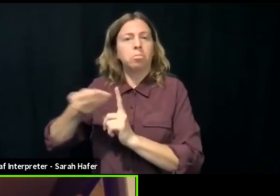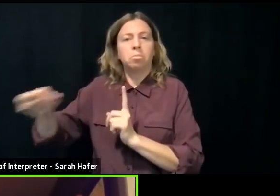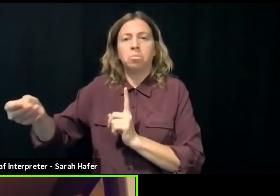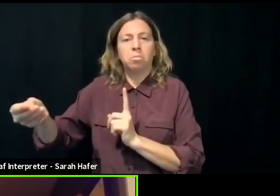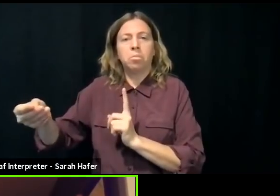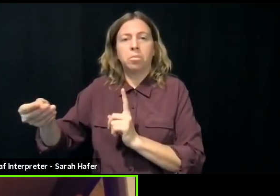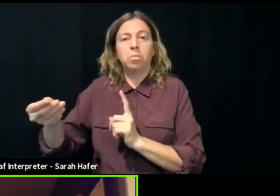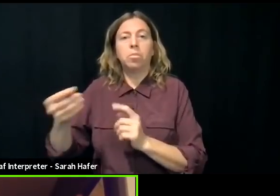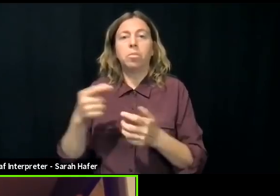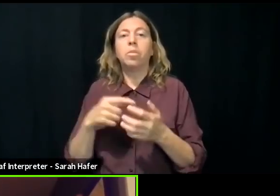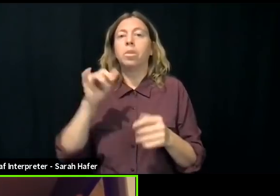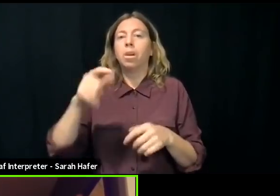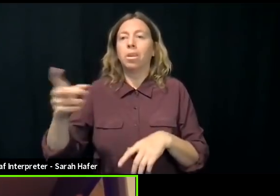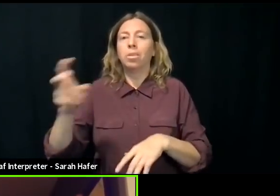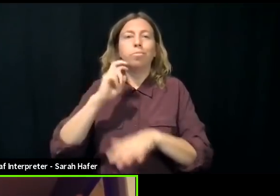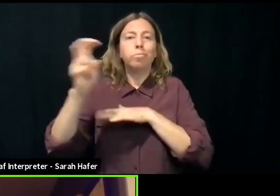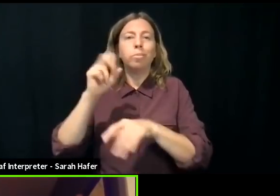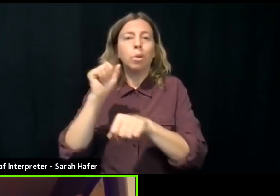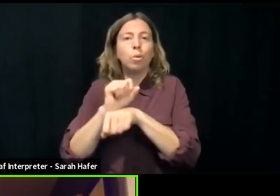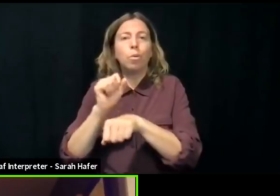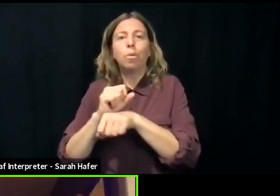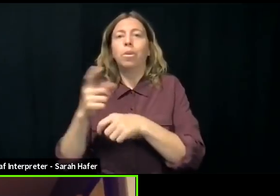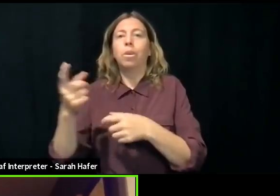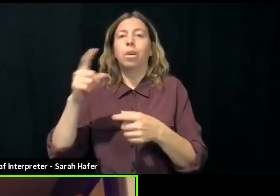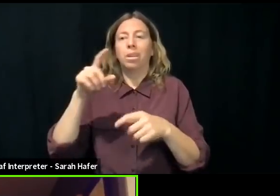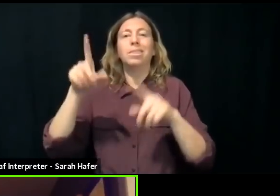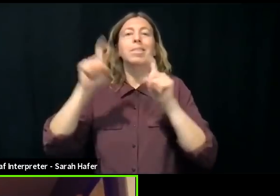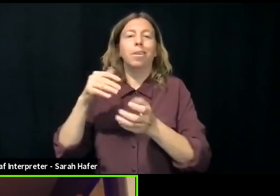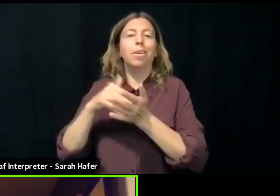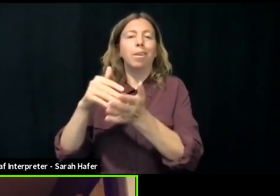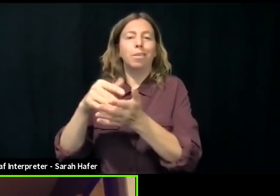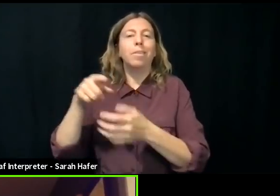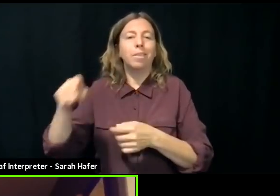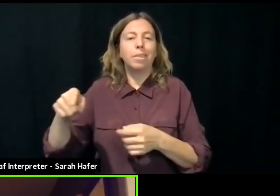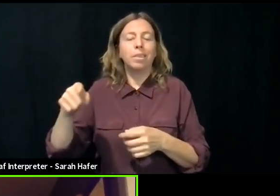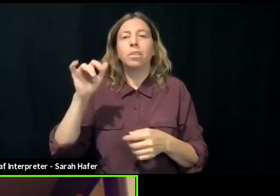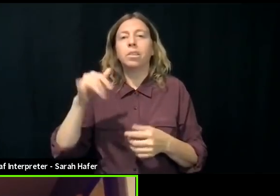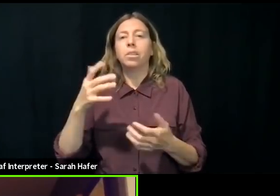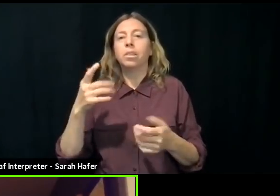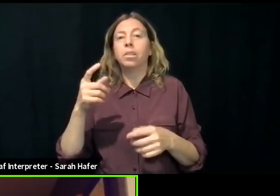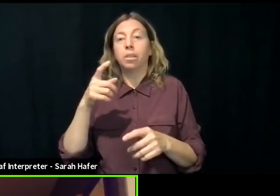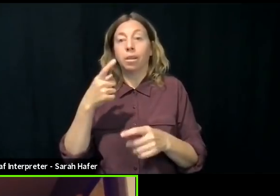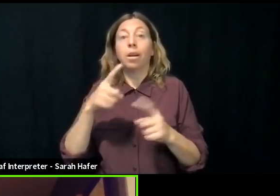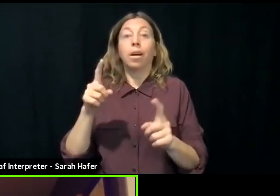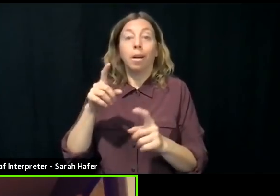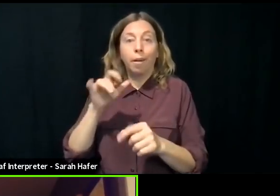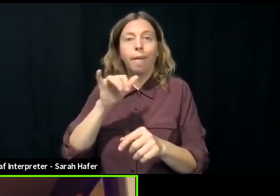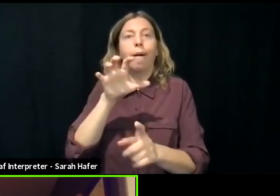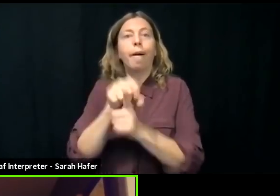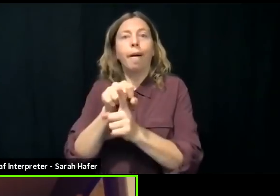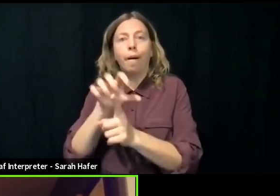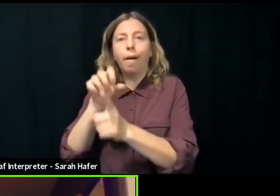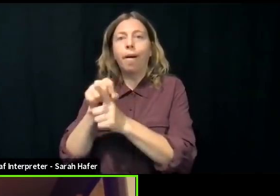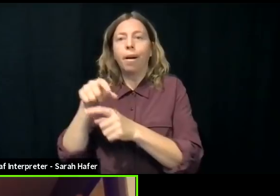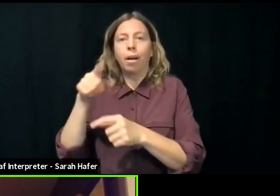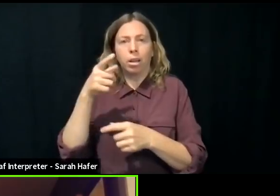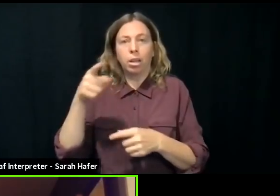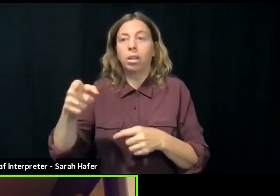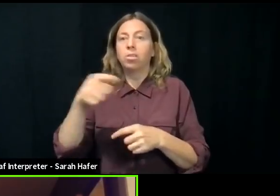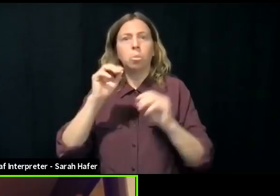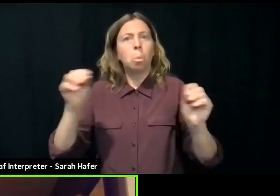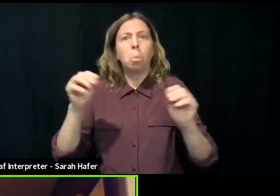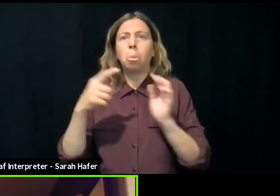occupation, we tend to pick up more asymptomatic or mildly symptomatic infections, but we don't pick up